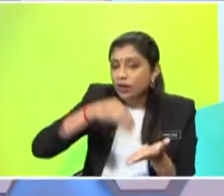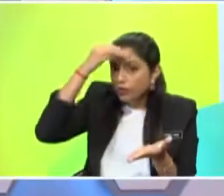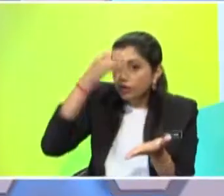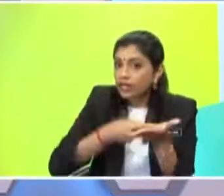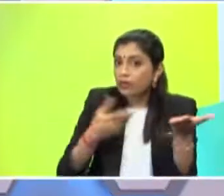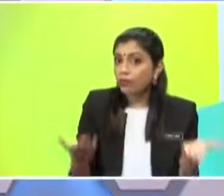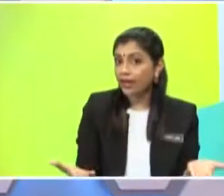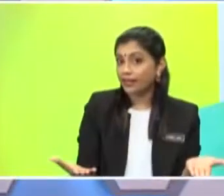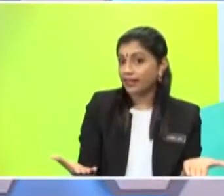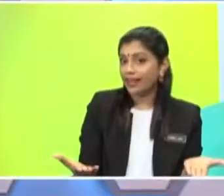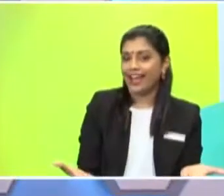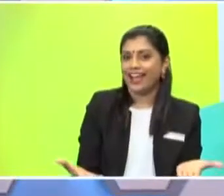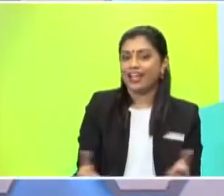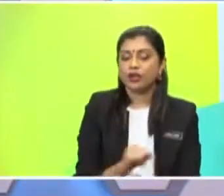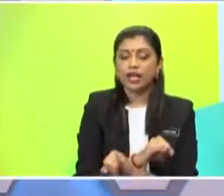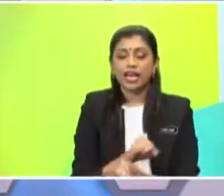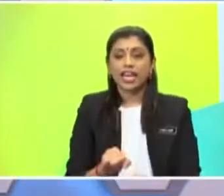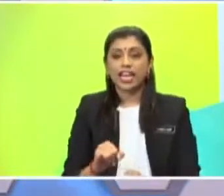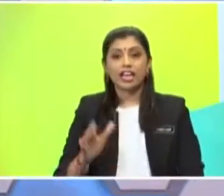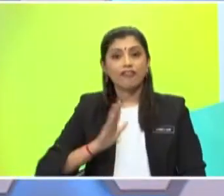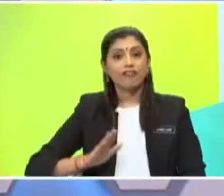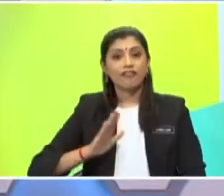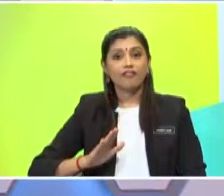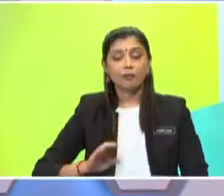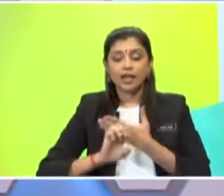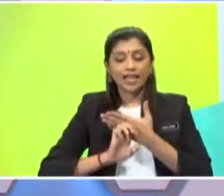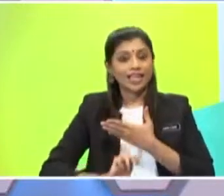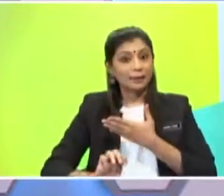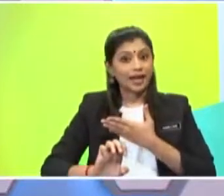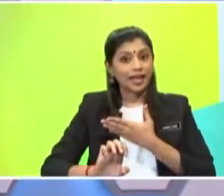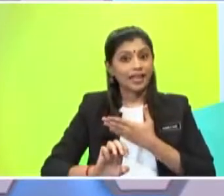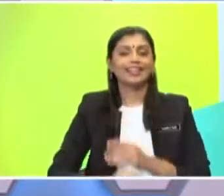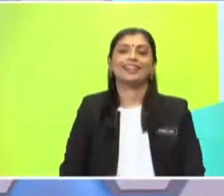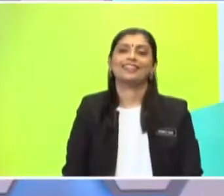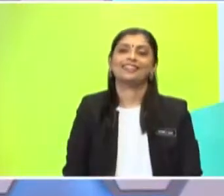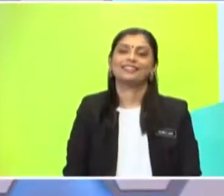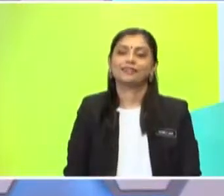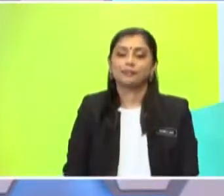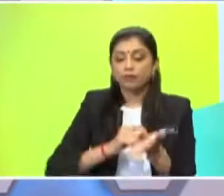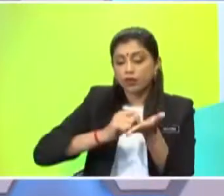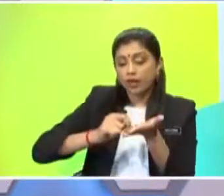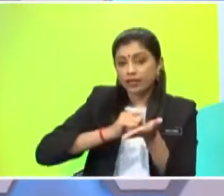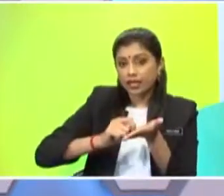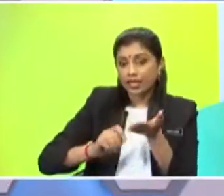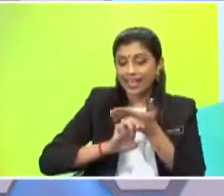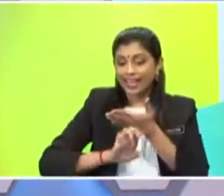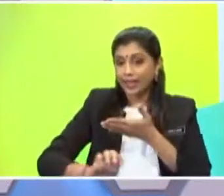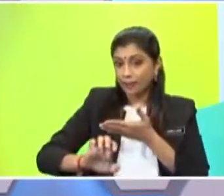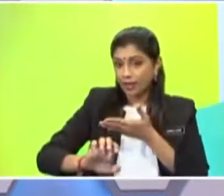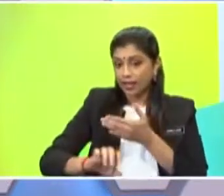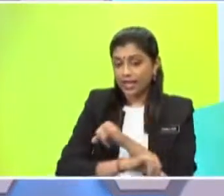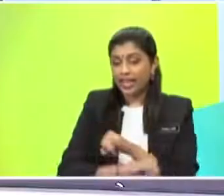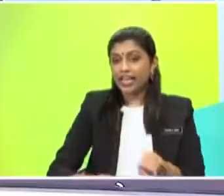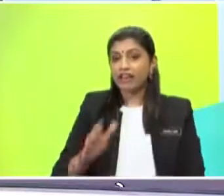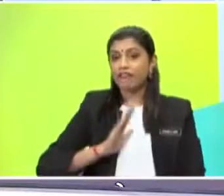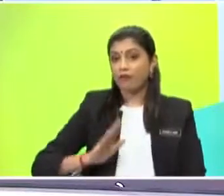informal email writing. All right. Well, of course, we are focusing on wonders of nature. Okay. So that is what we're going to do today, Sean.